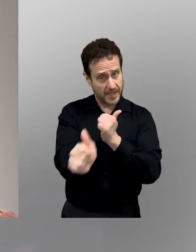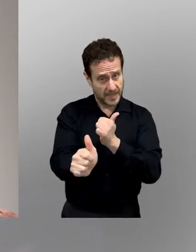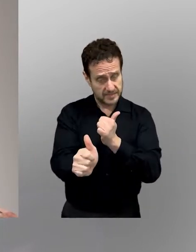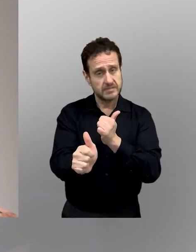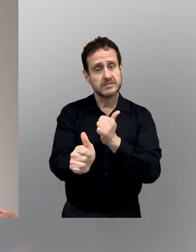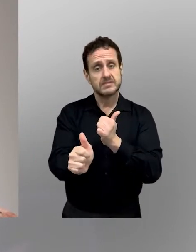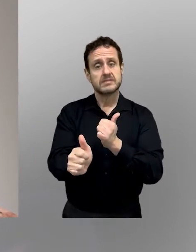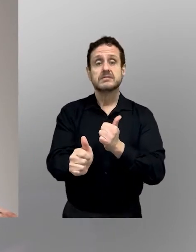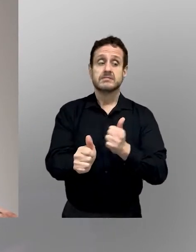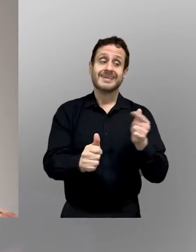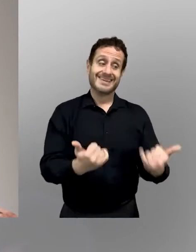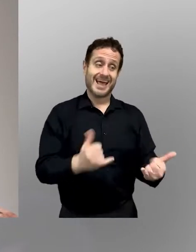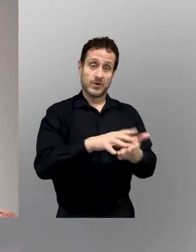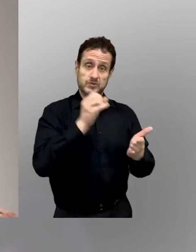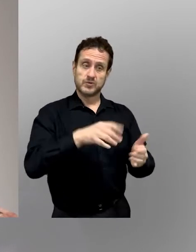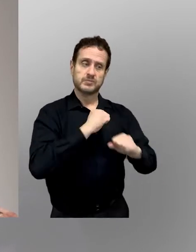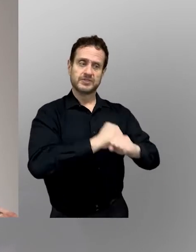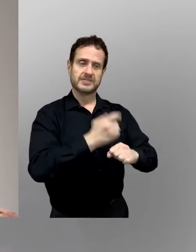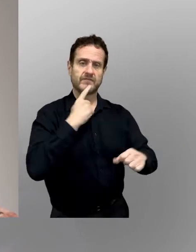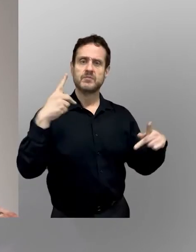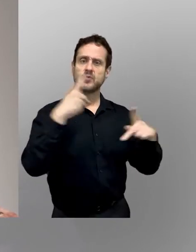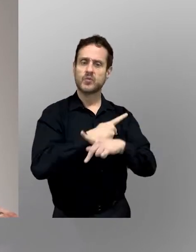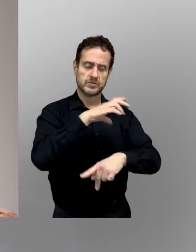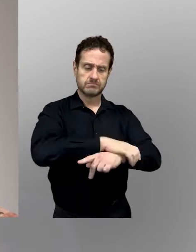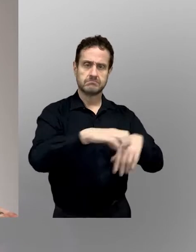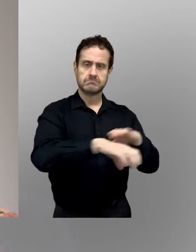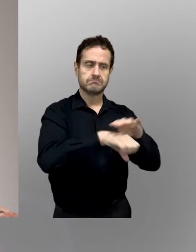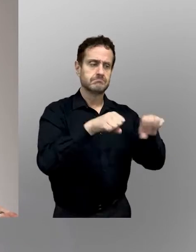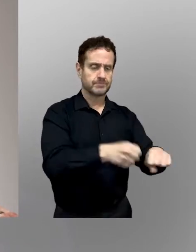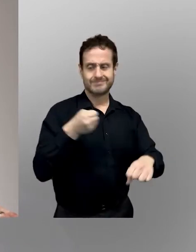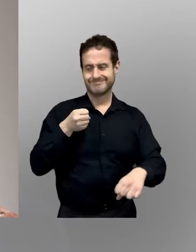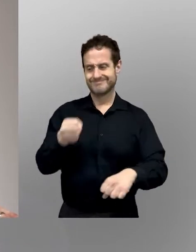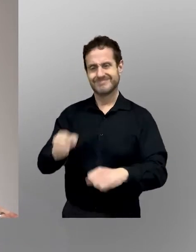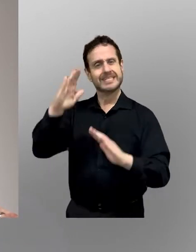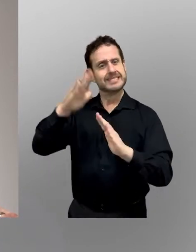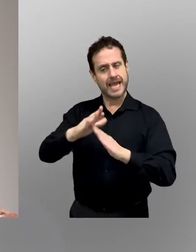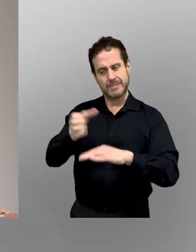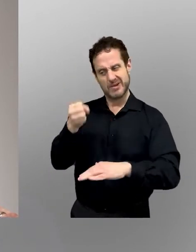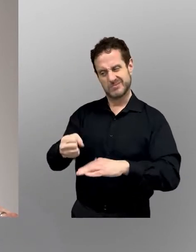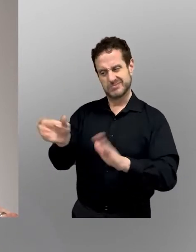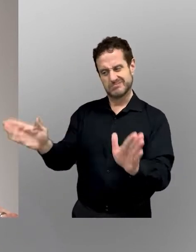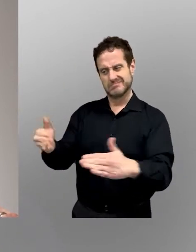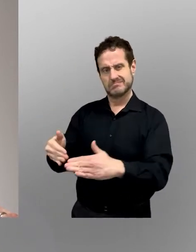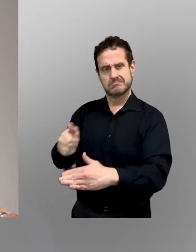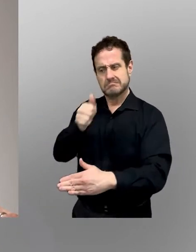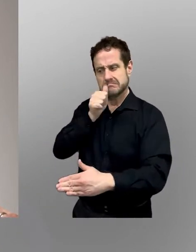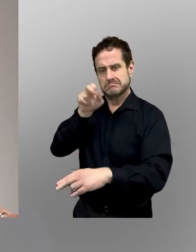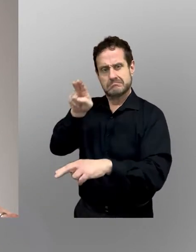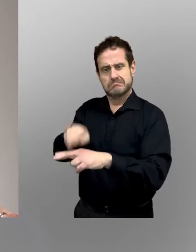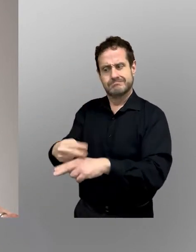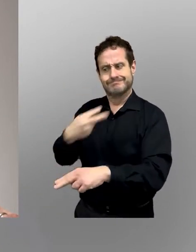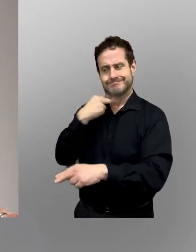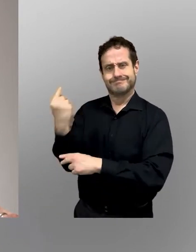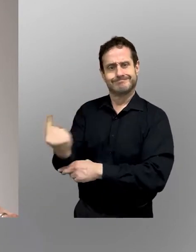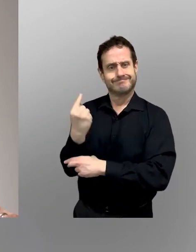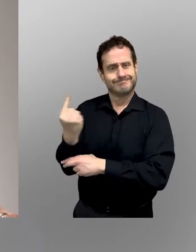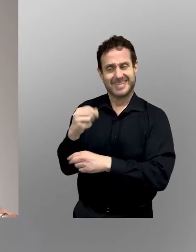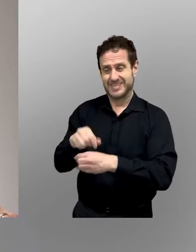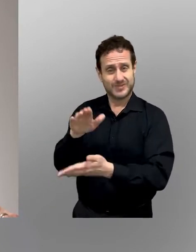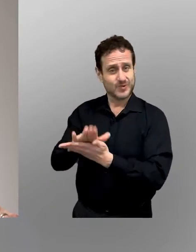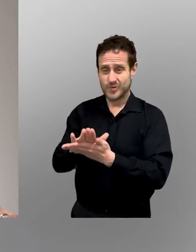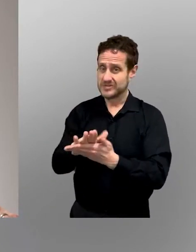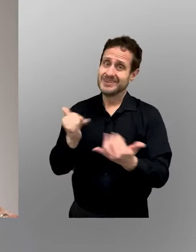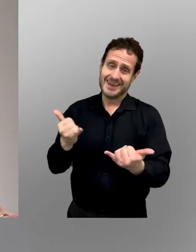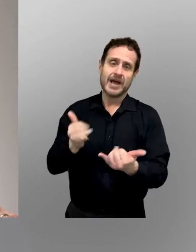of legislation that protects students from the most egregious forms of restraint and isolated timeout in schools.